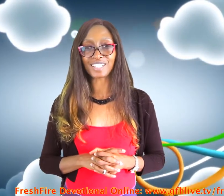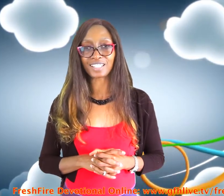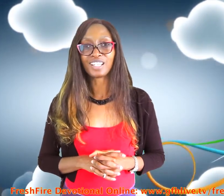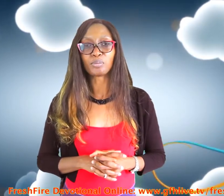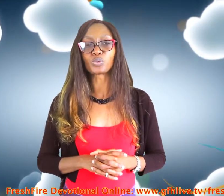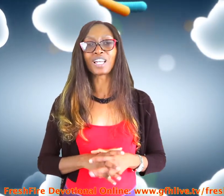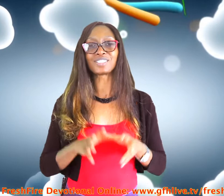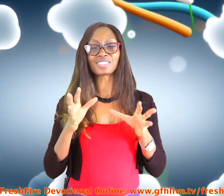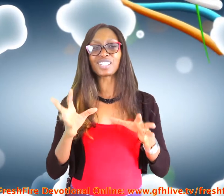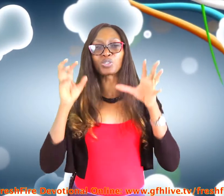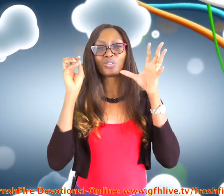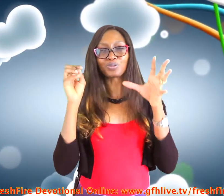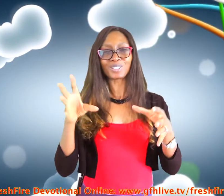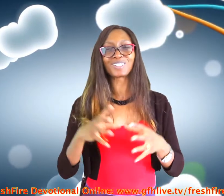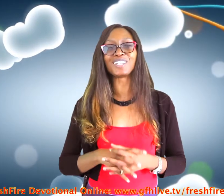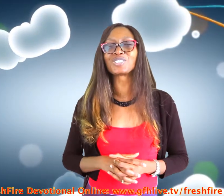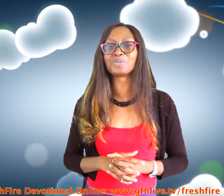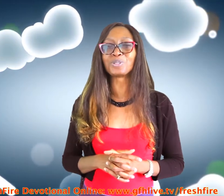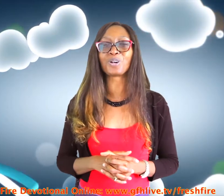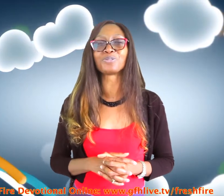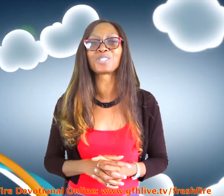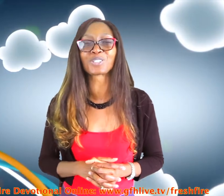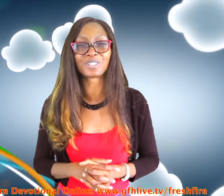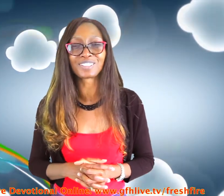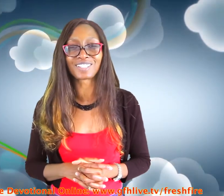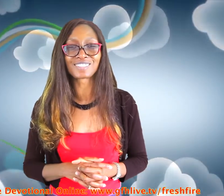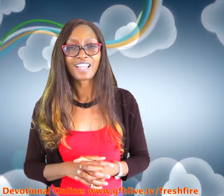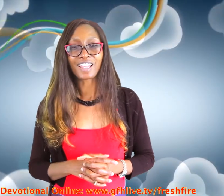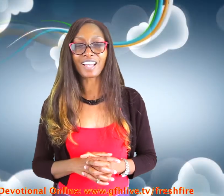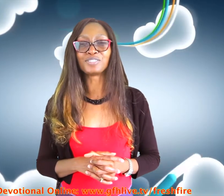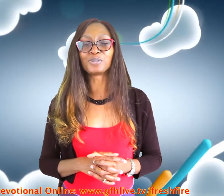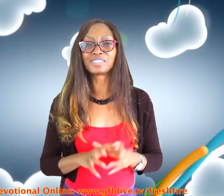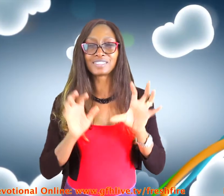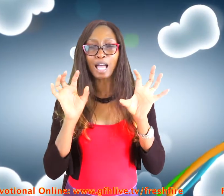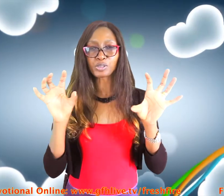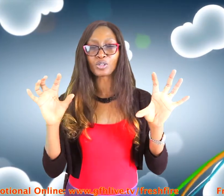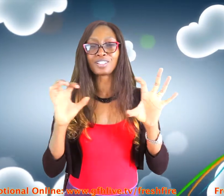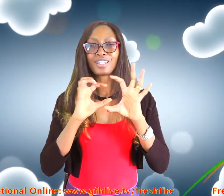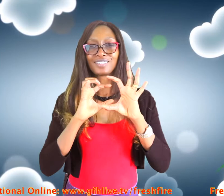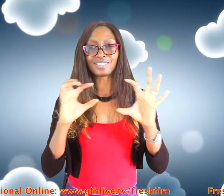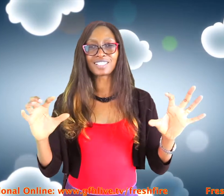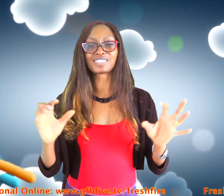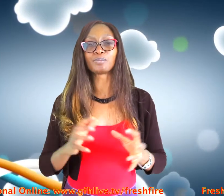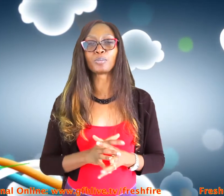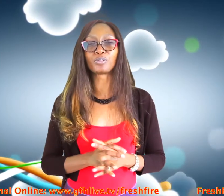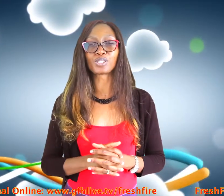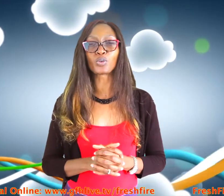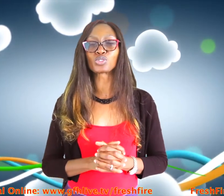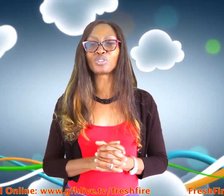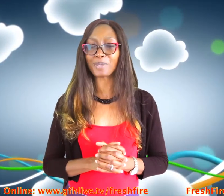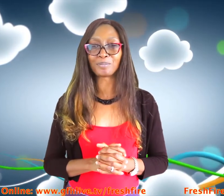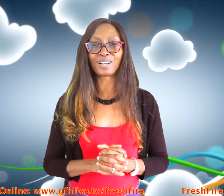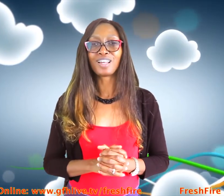for today. But we have decided to go further into the book of 1 Corinthians and caption this memory